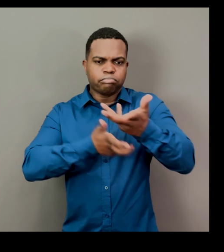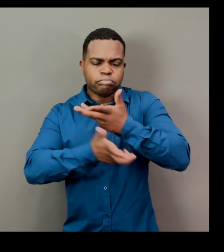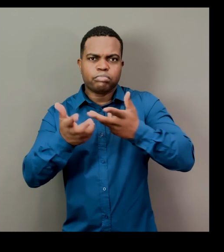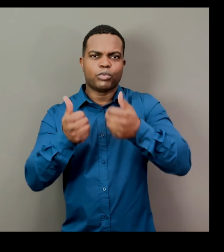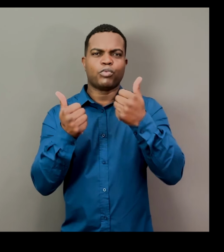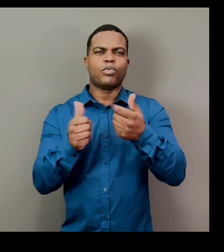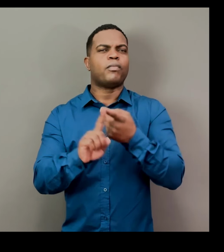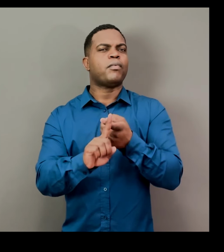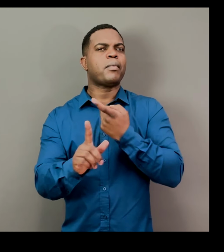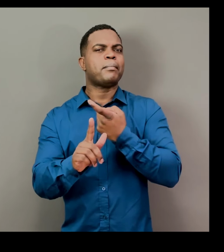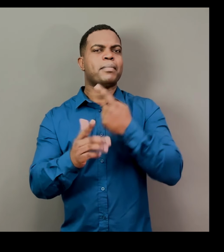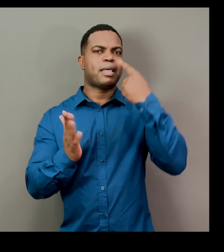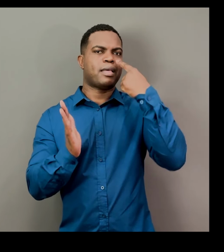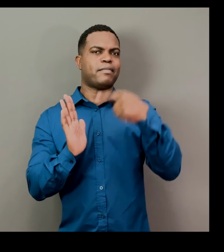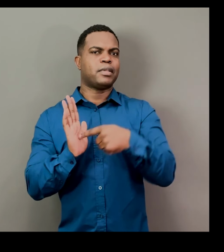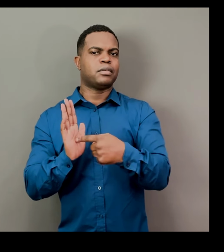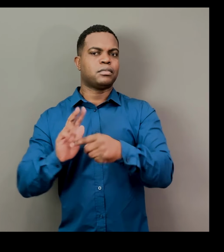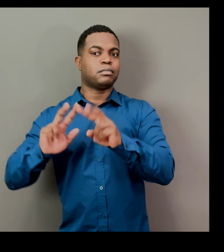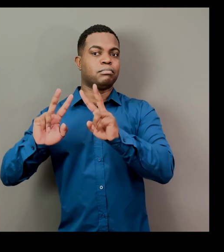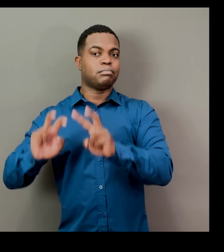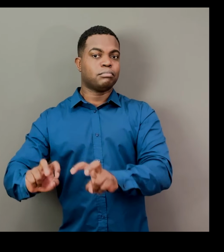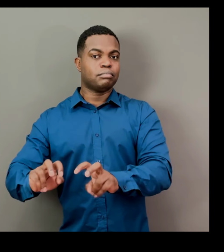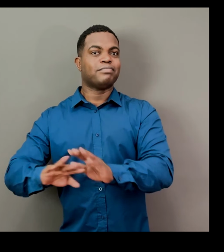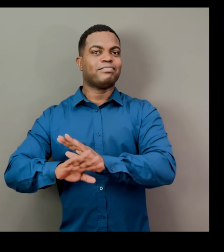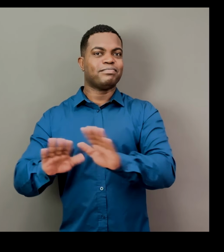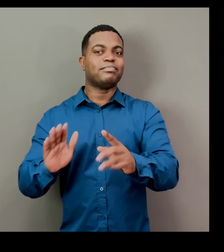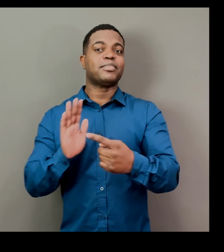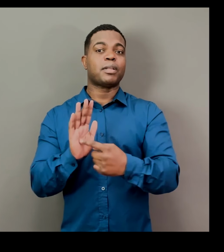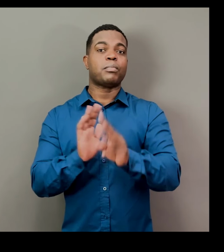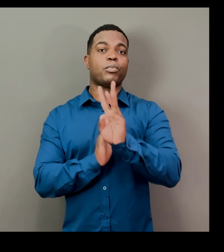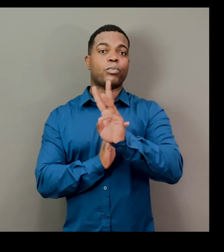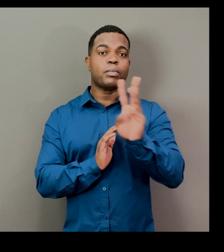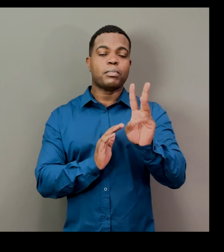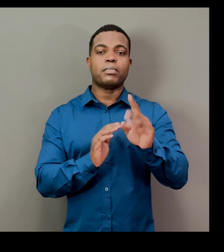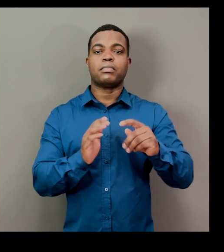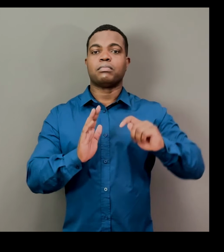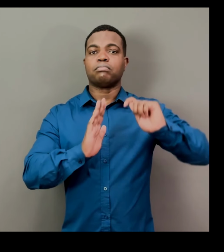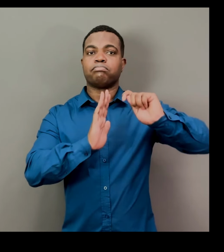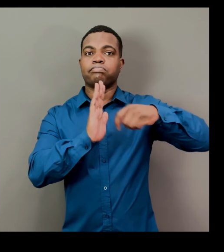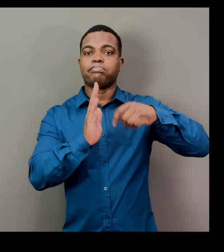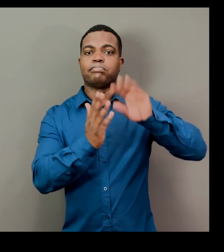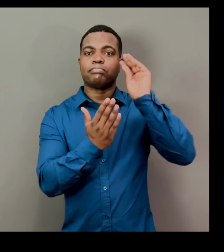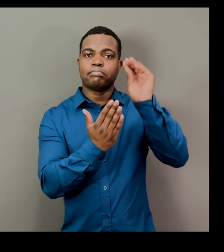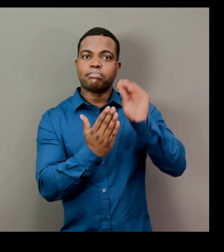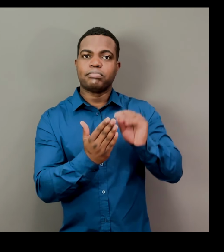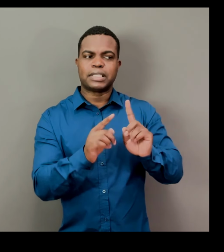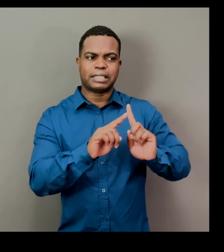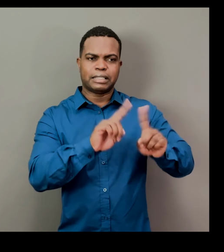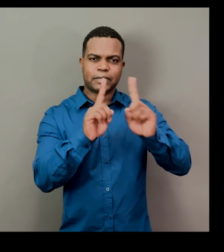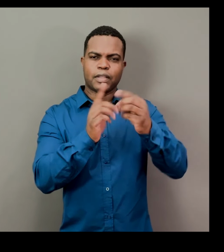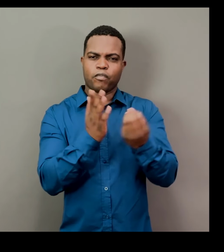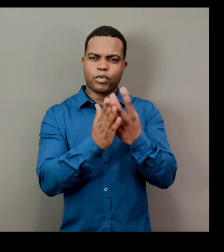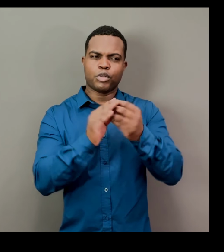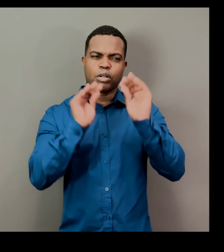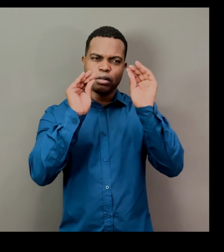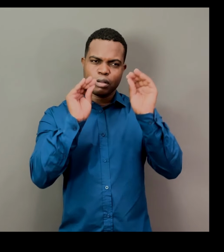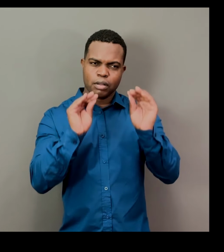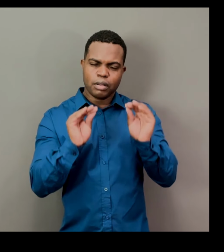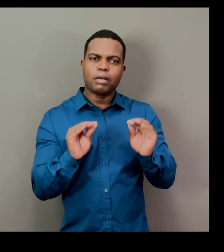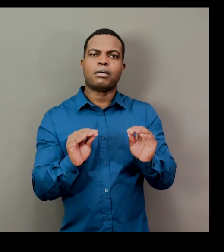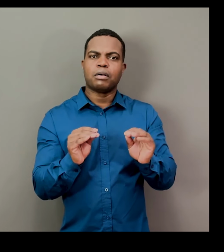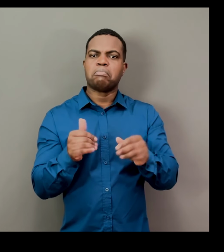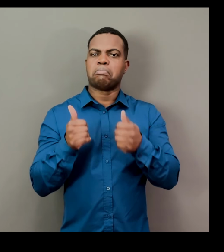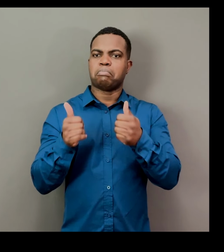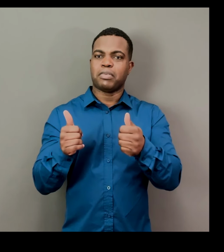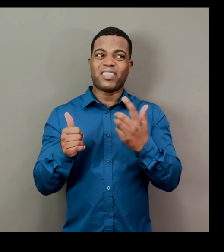strong evidence. Websites and blogs can be reliable or unreliable, hoaxes or sincere